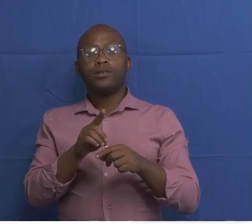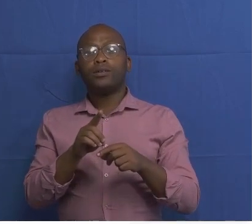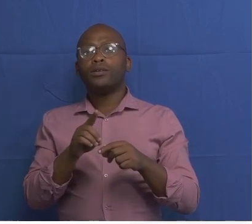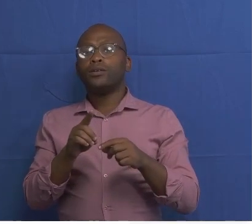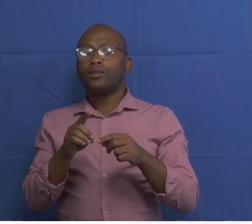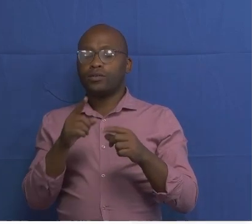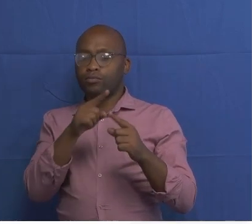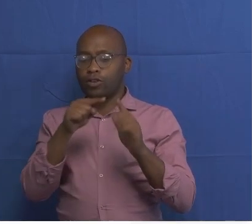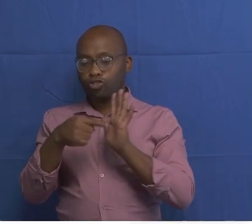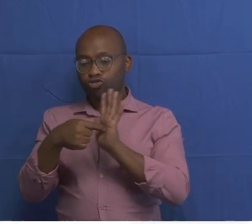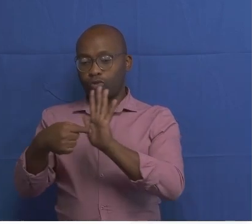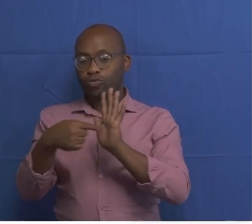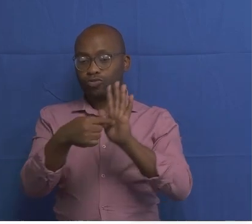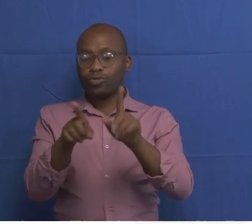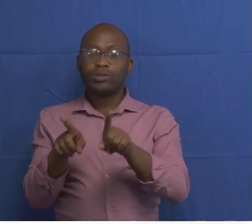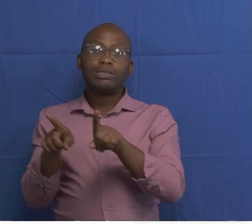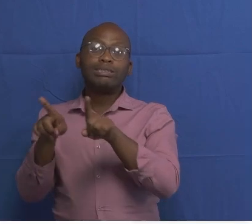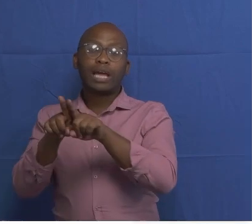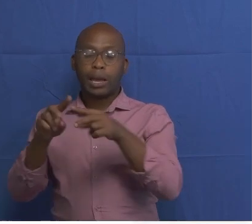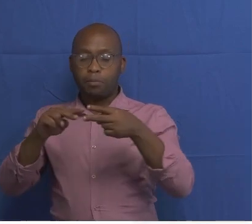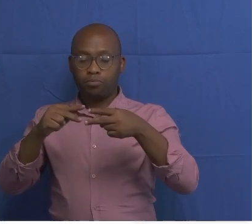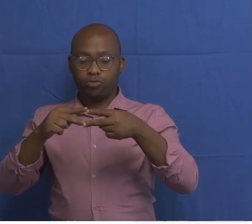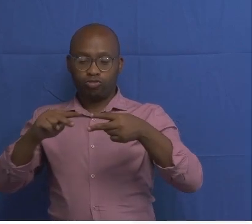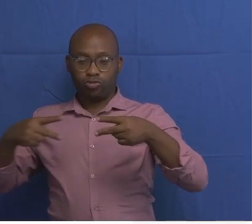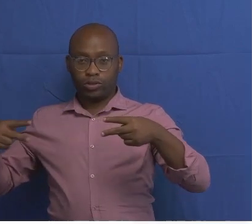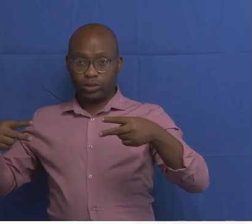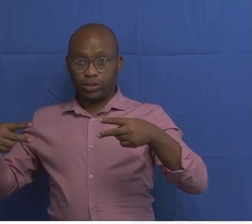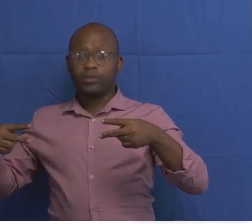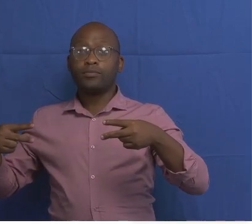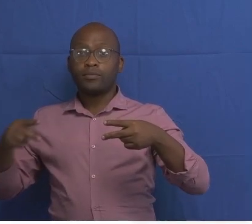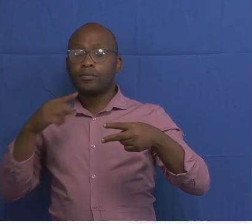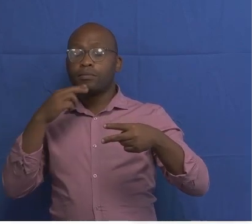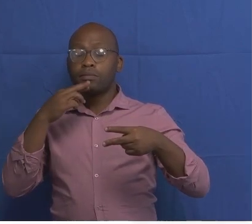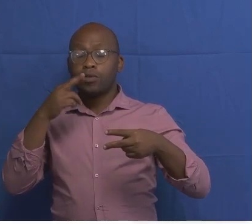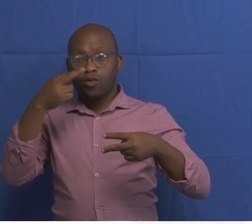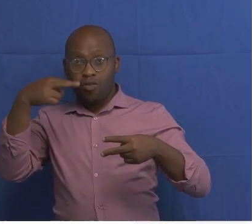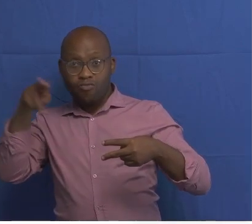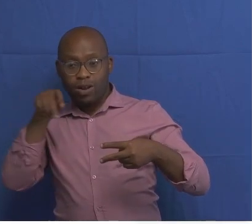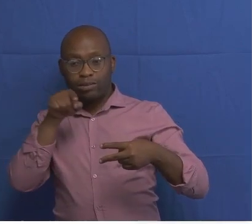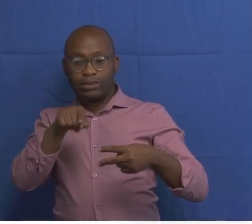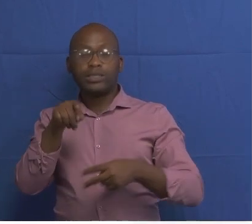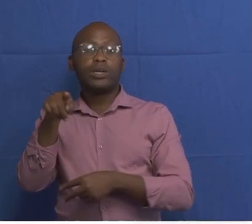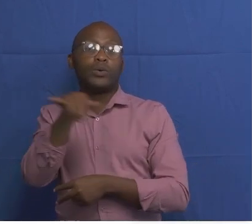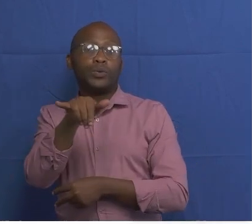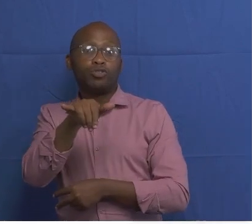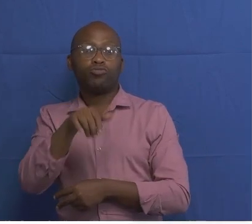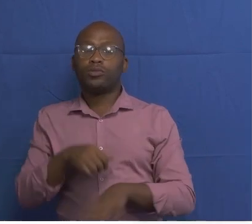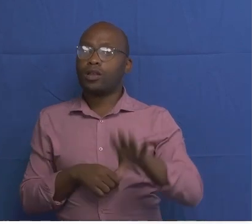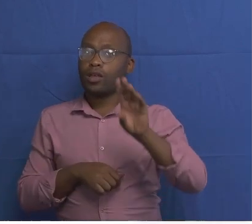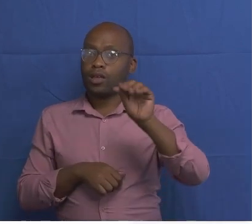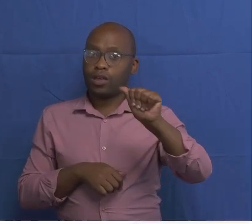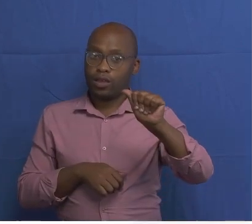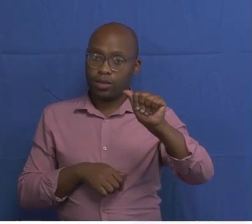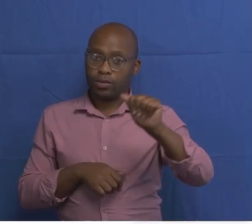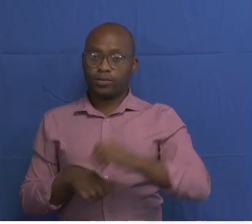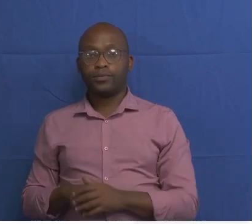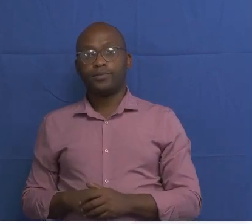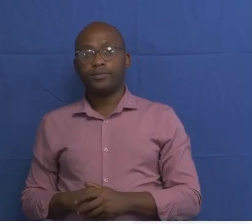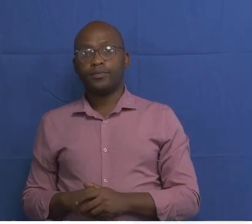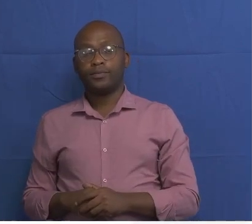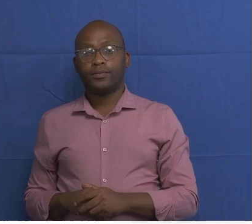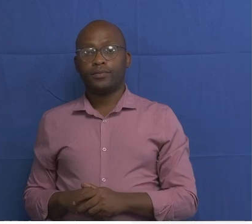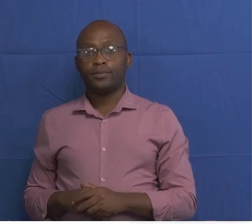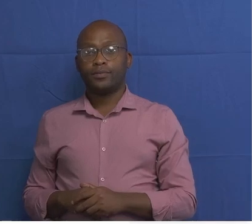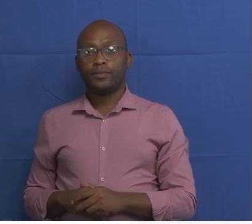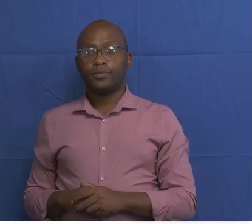gene. So the correct answer here would be A. Then now let's look at C. Now, which one